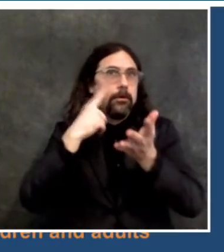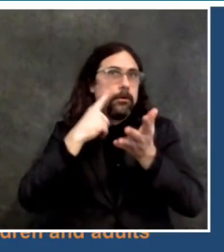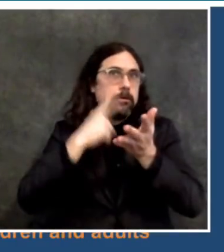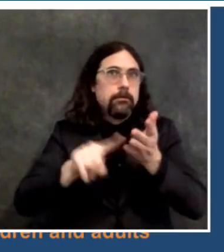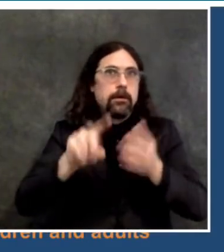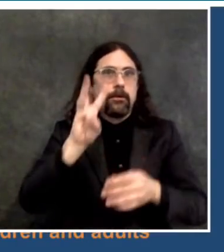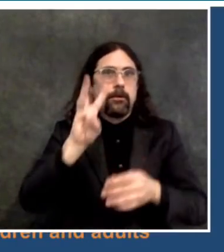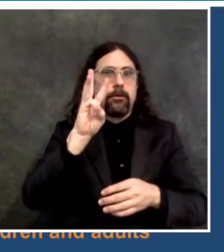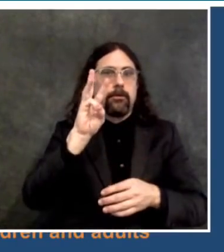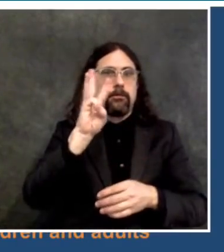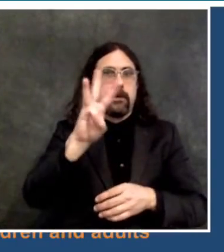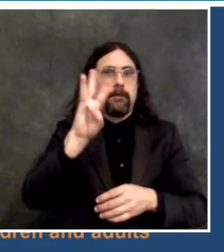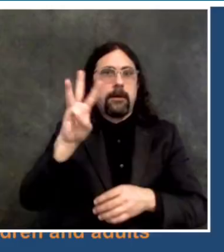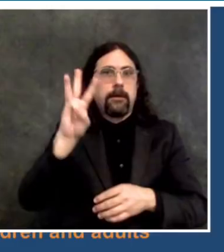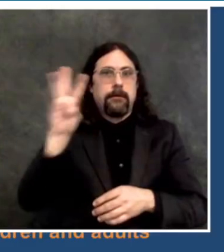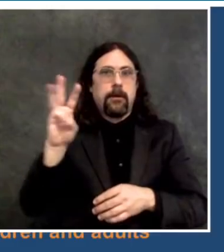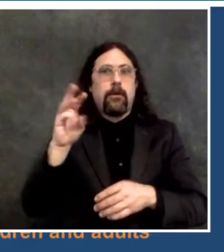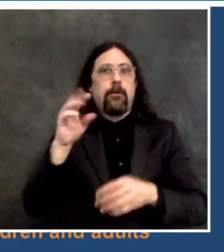877-877, and they'll get you the location.